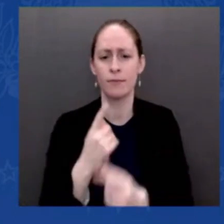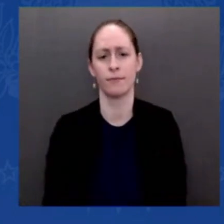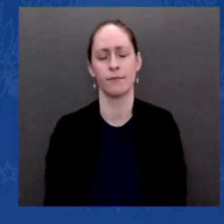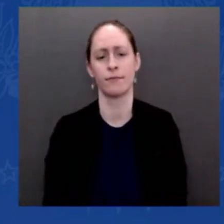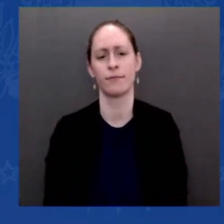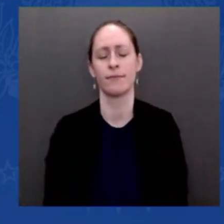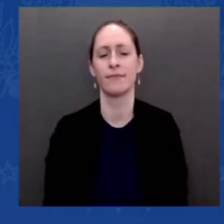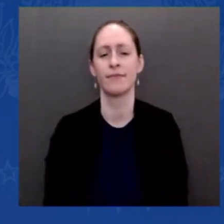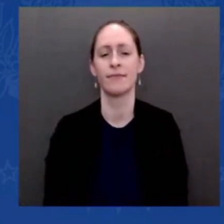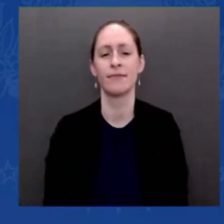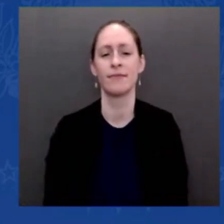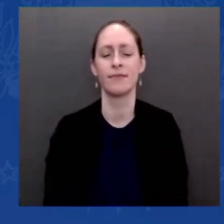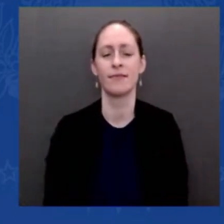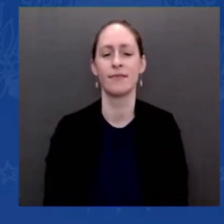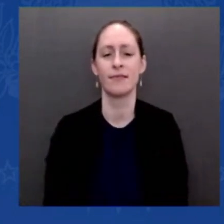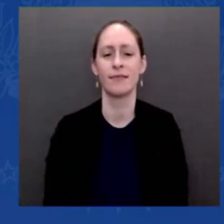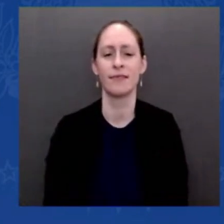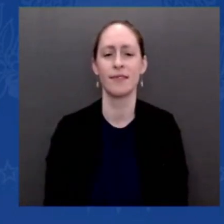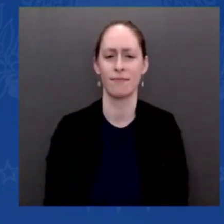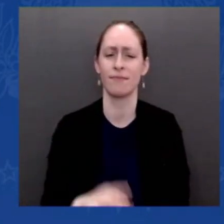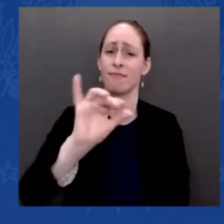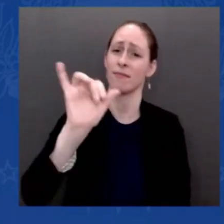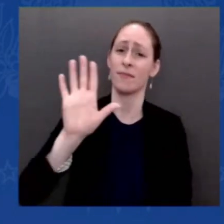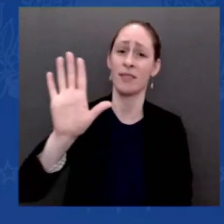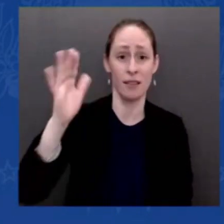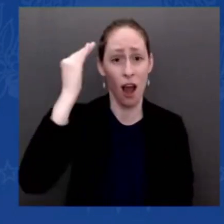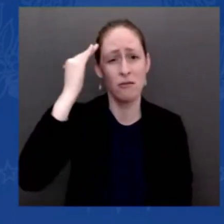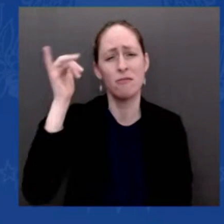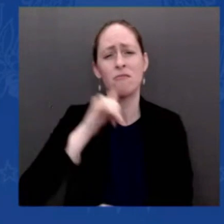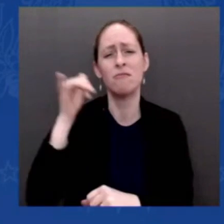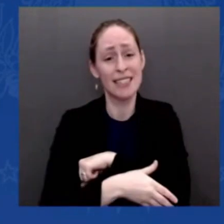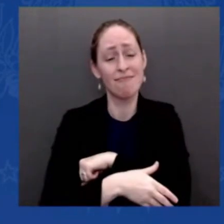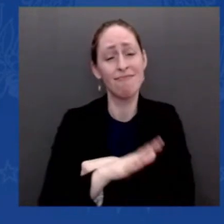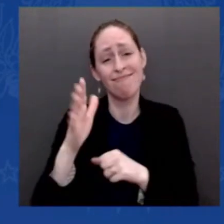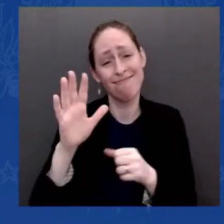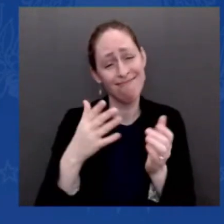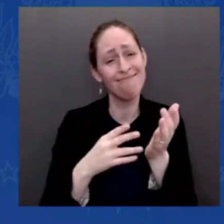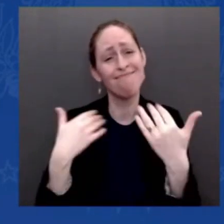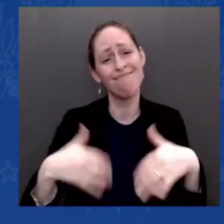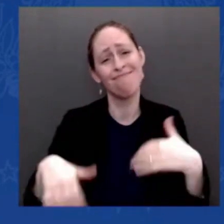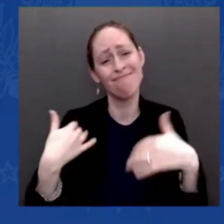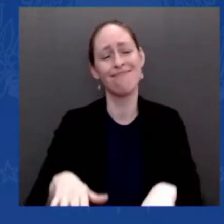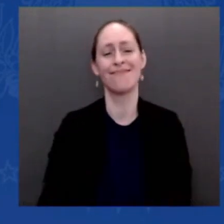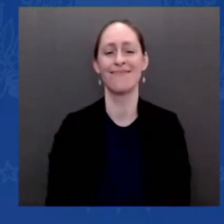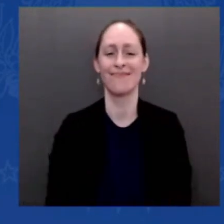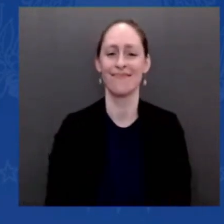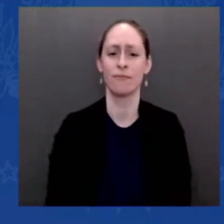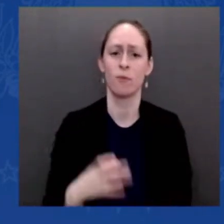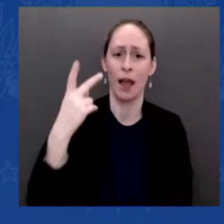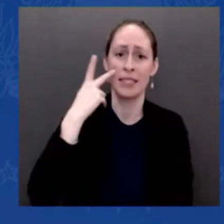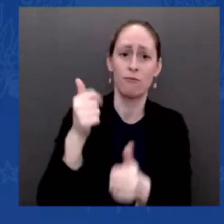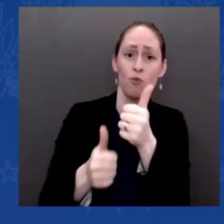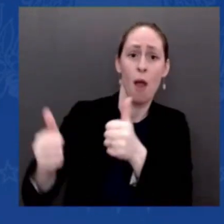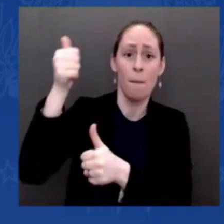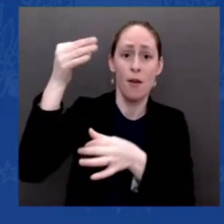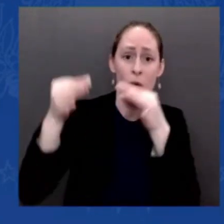job of a judge is not to lay down a rule, but to get it right, to get it right. I think he's a model public servant